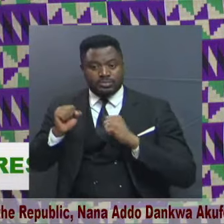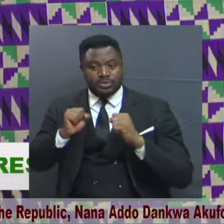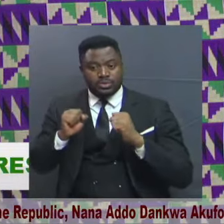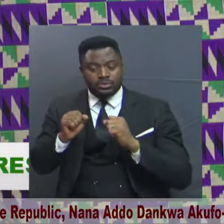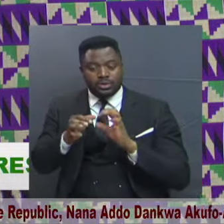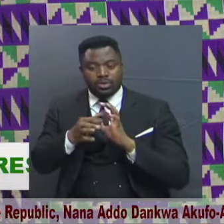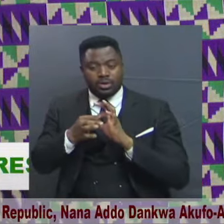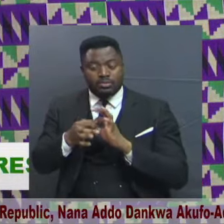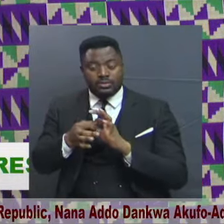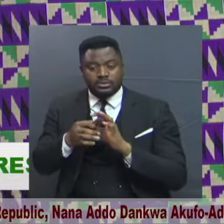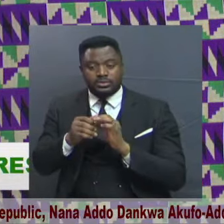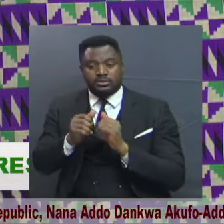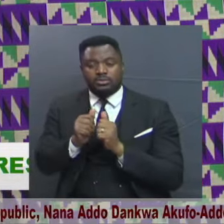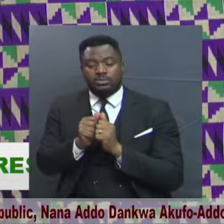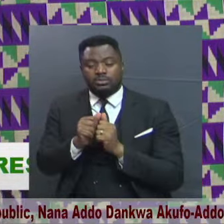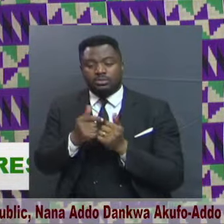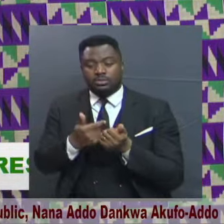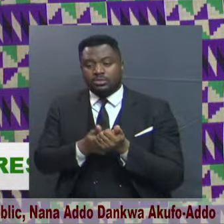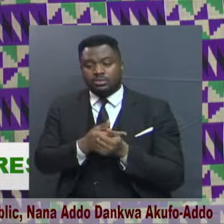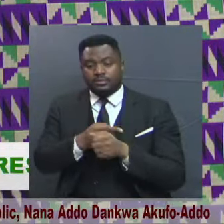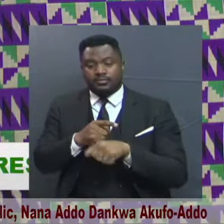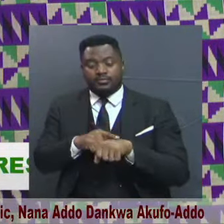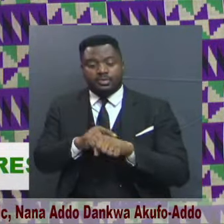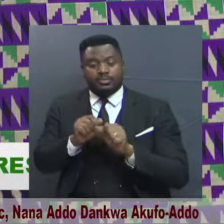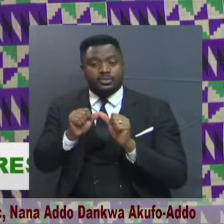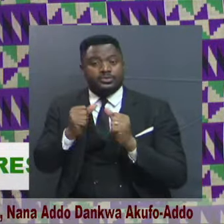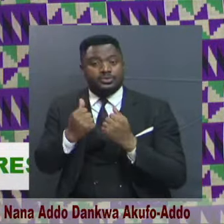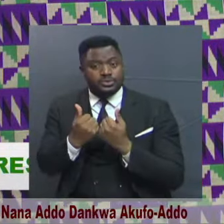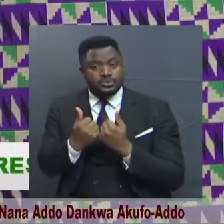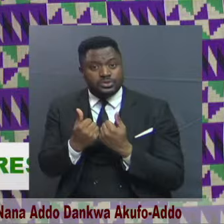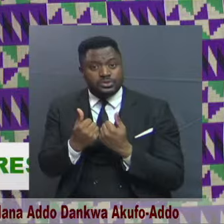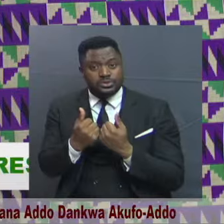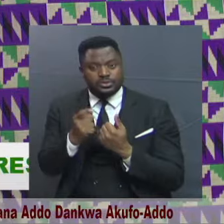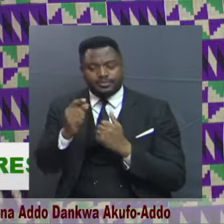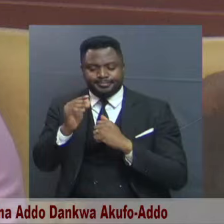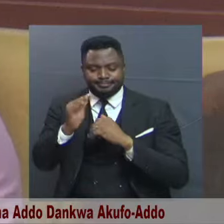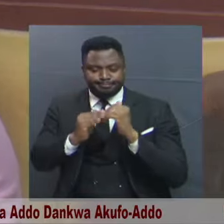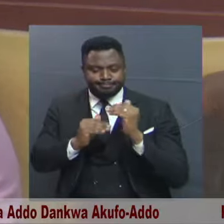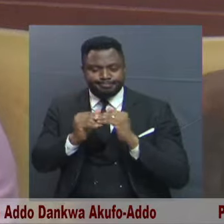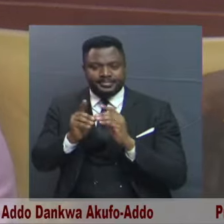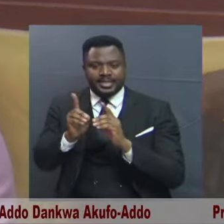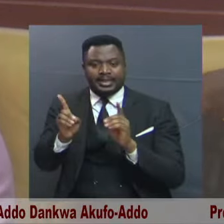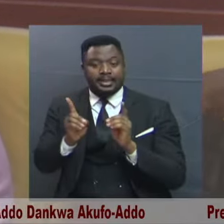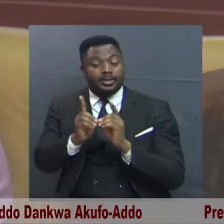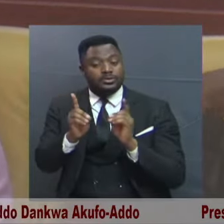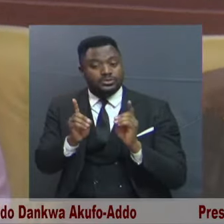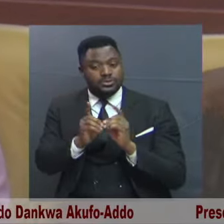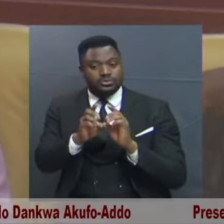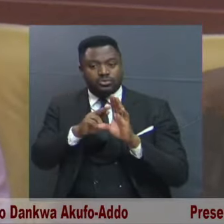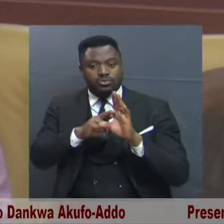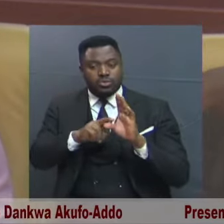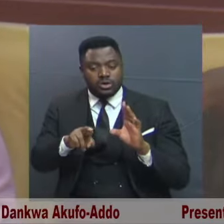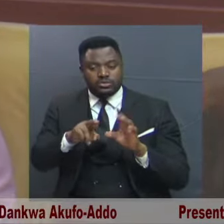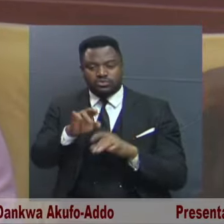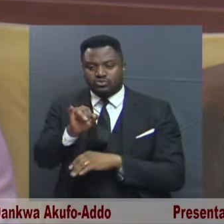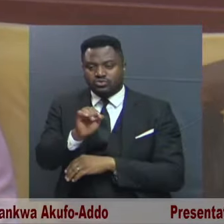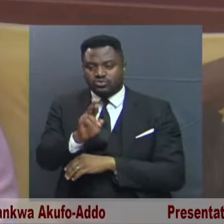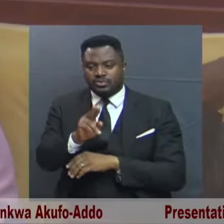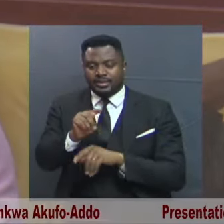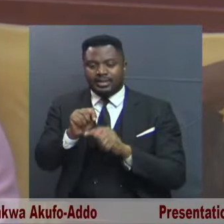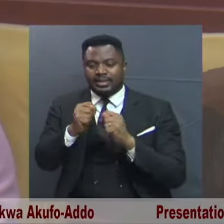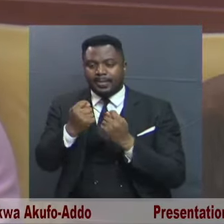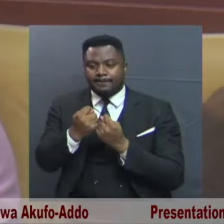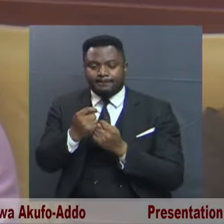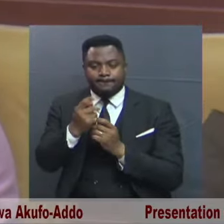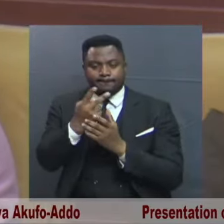collaboration and Synergy with the Ghana Football Association to build District Regional and National juvenile teams for